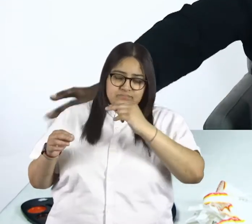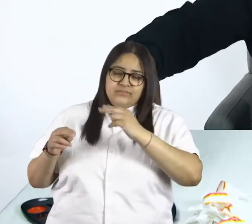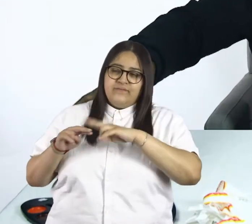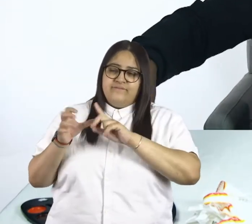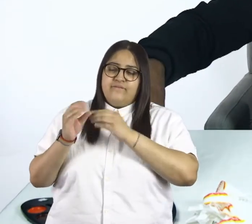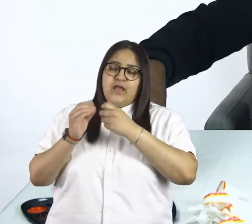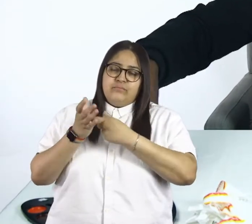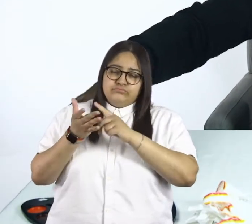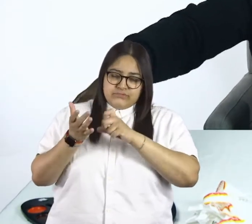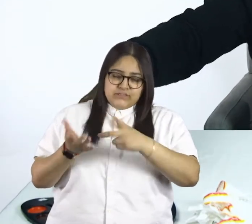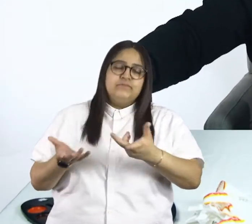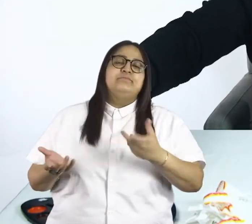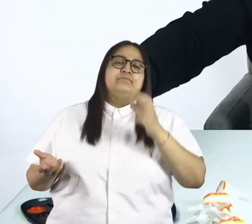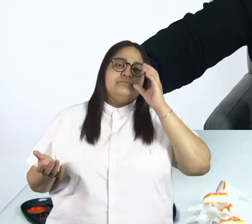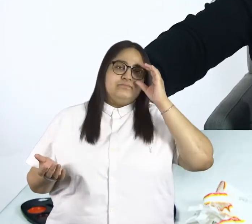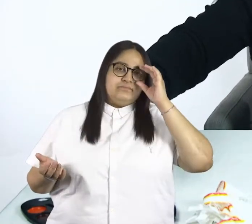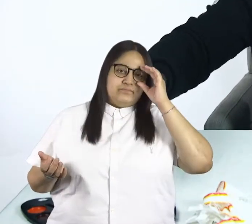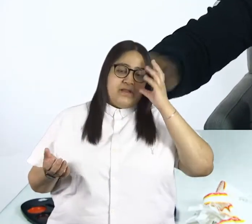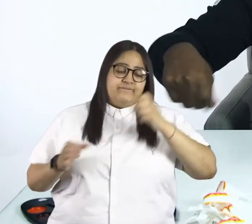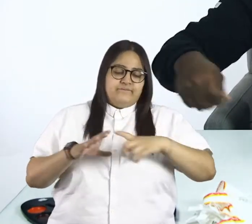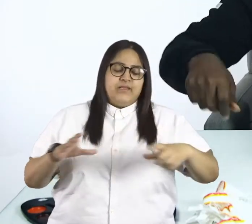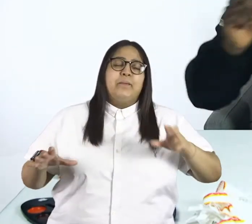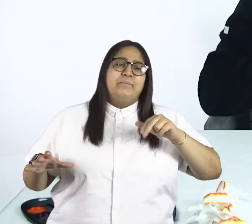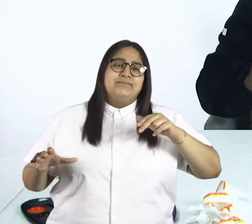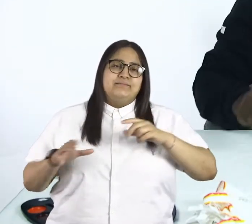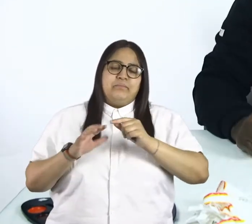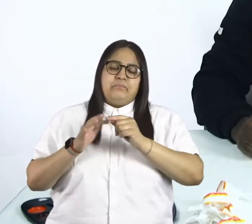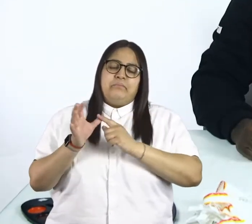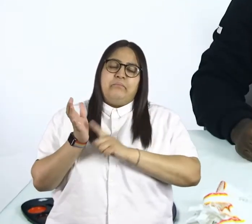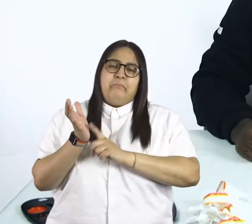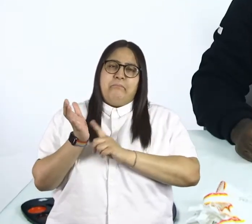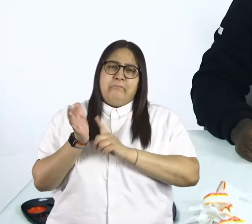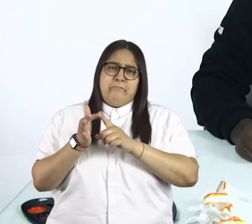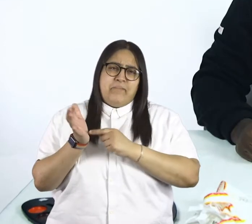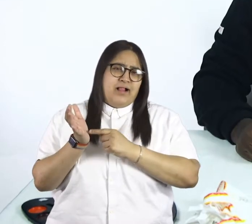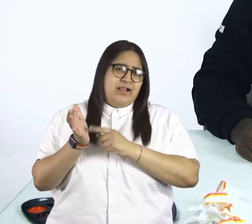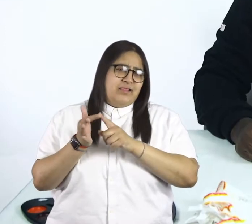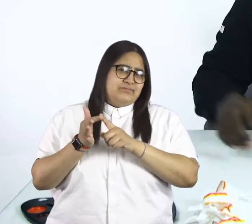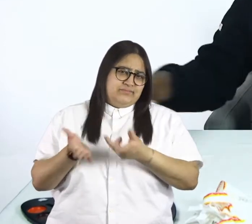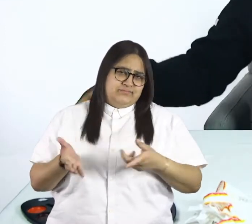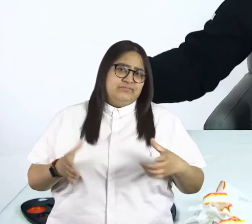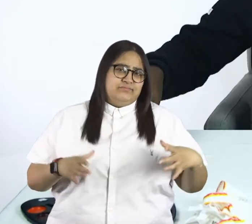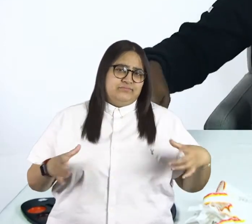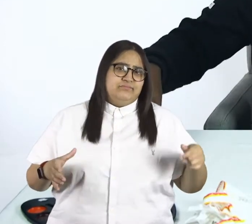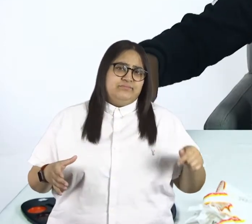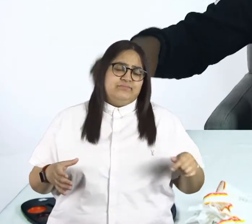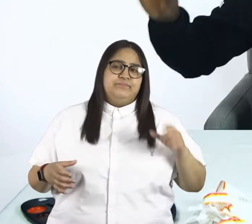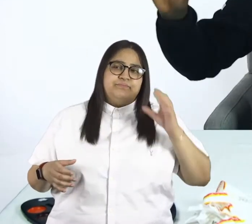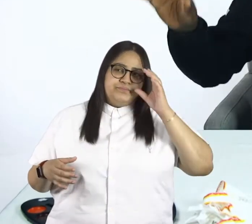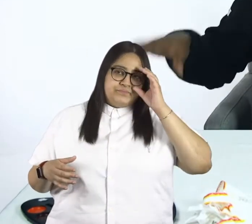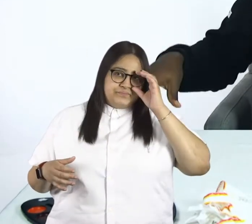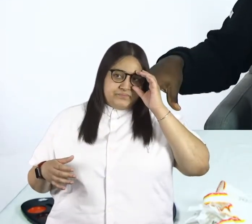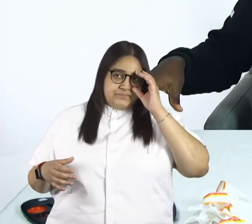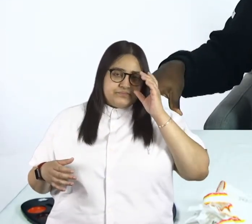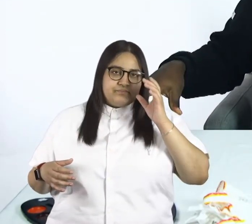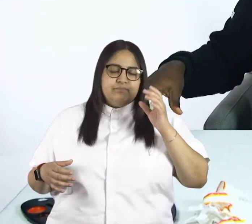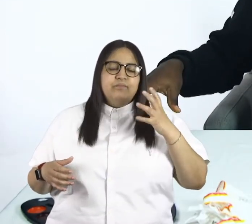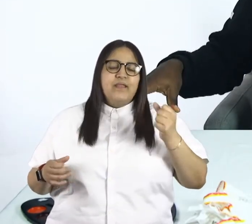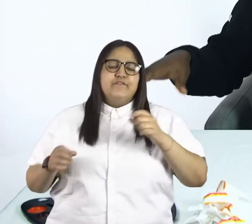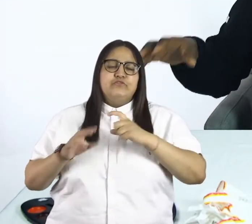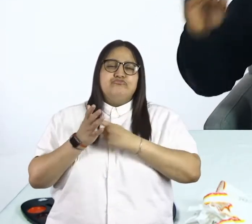paint palette here, which you could use to do some painting if you choose not to go for the felt tip option. And we have some foil pieces and some ribbon here